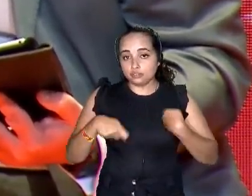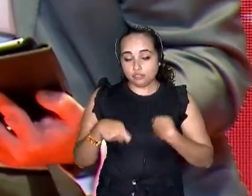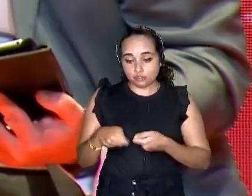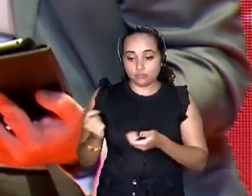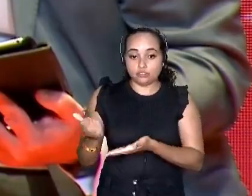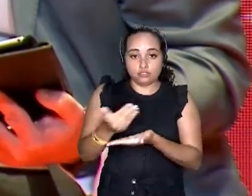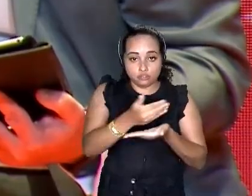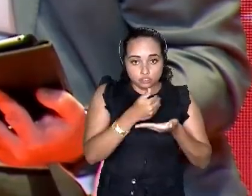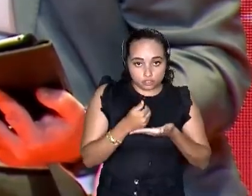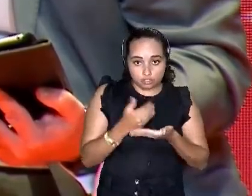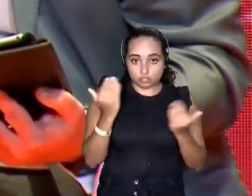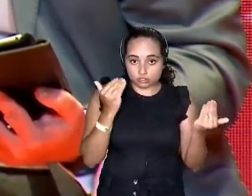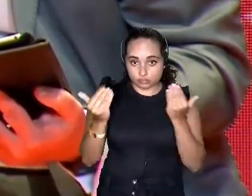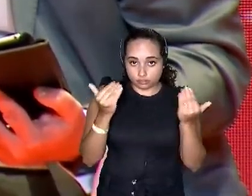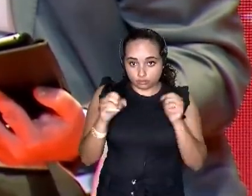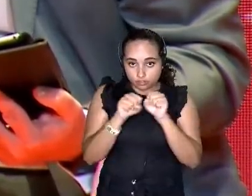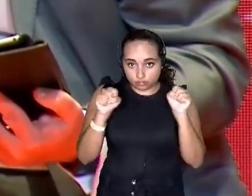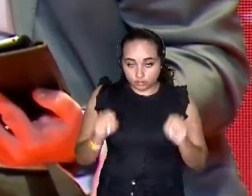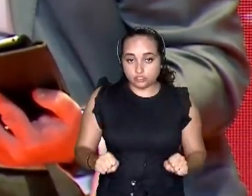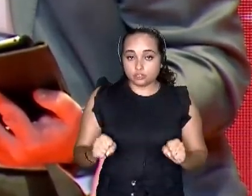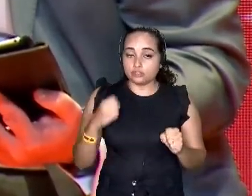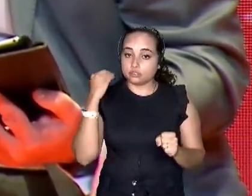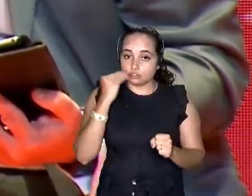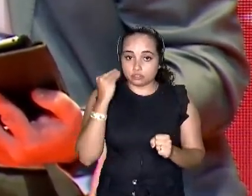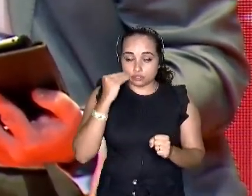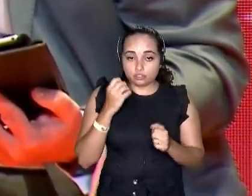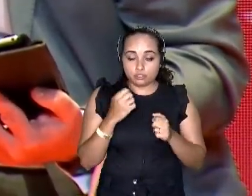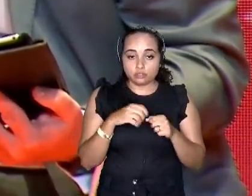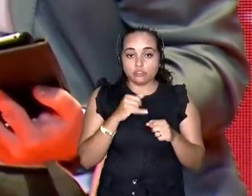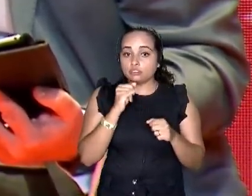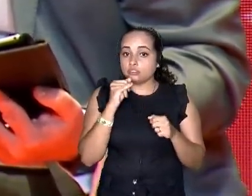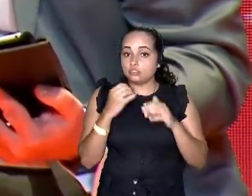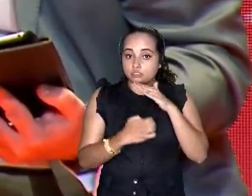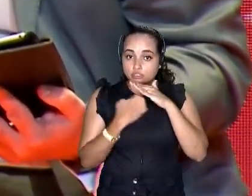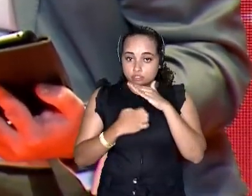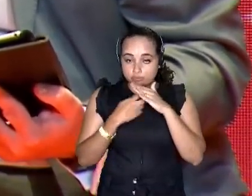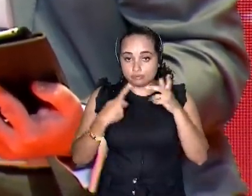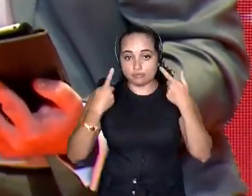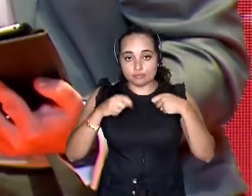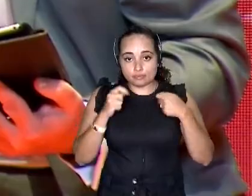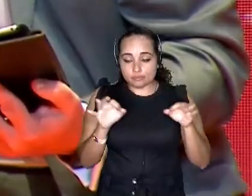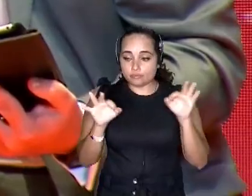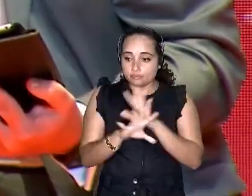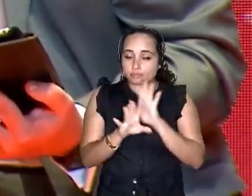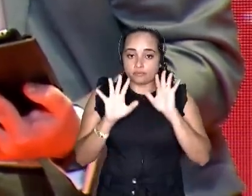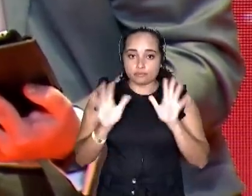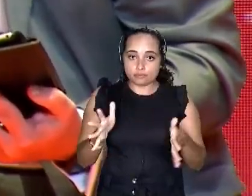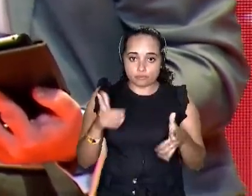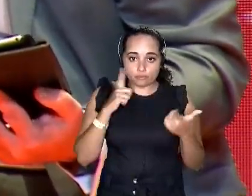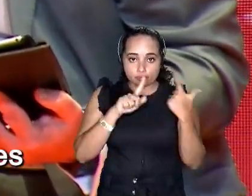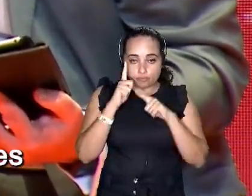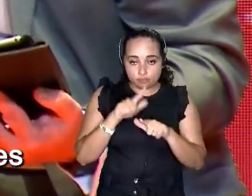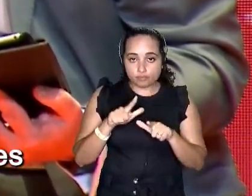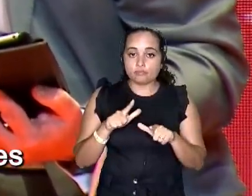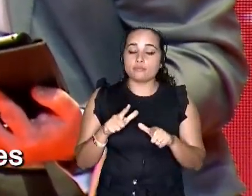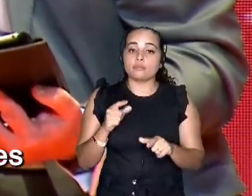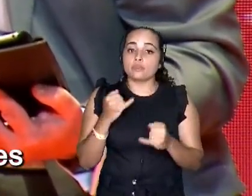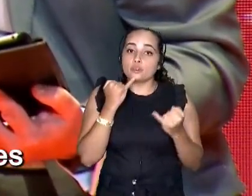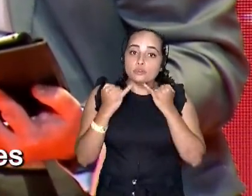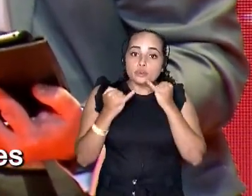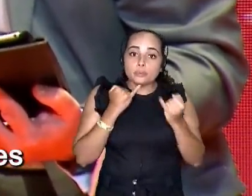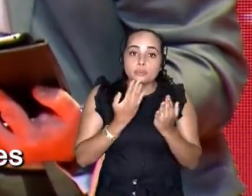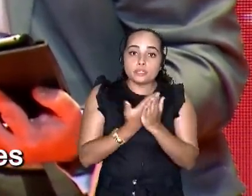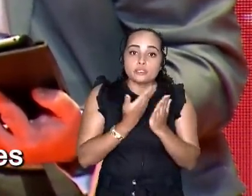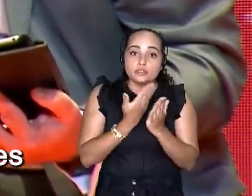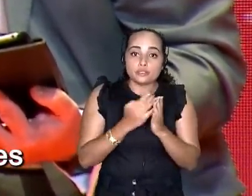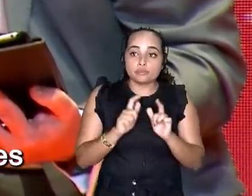os comparáveis, né, os sistemas das empresas vão ter que estar hábeis para se extrair a informação. E é um estudo aí muito